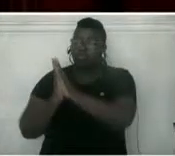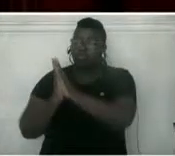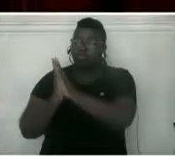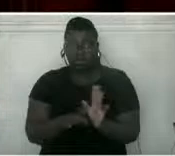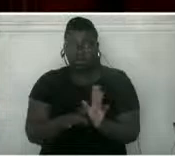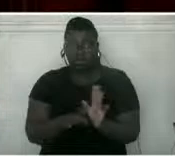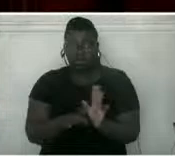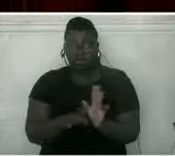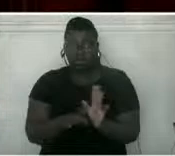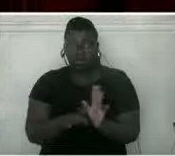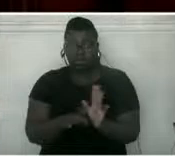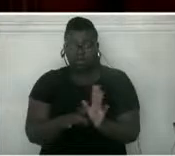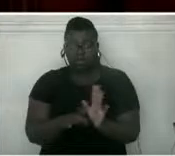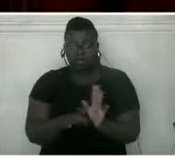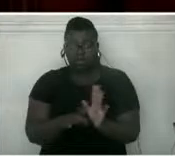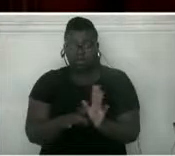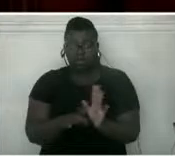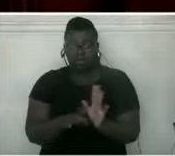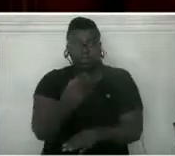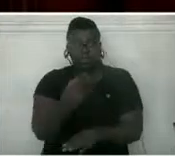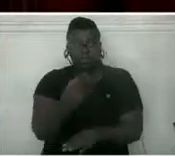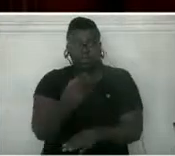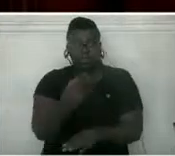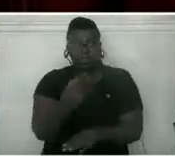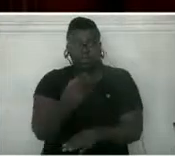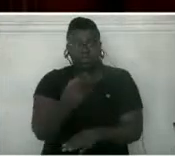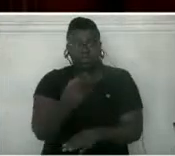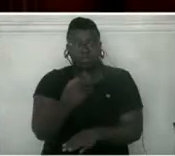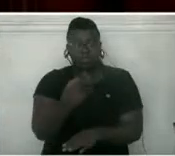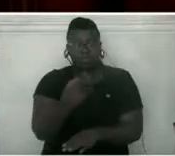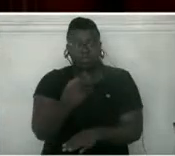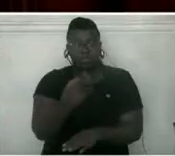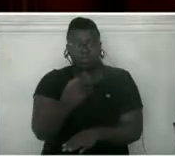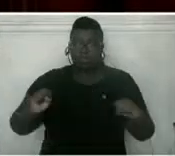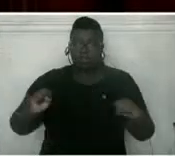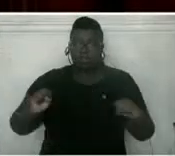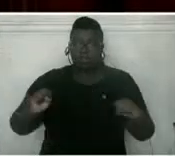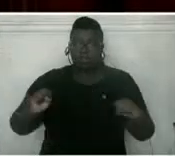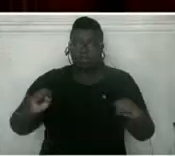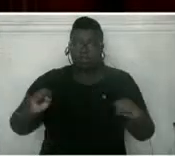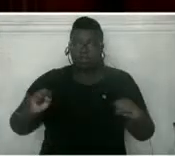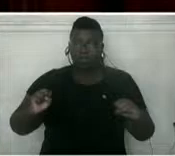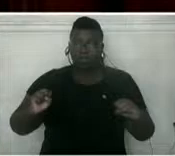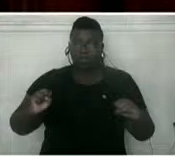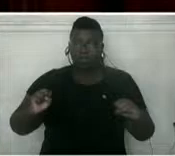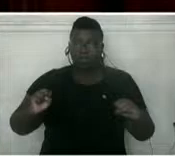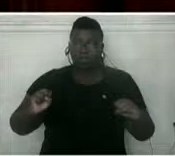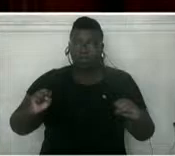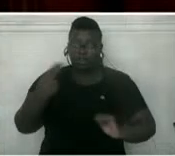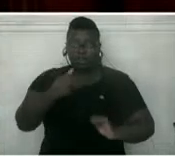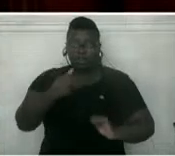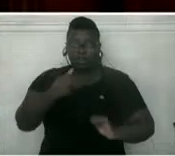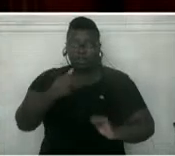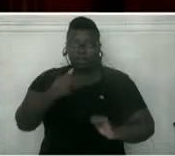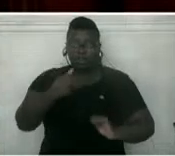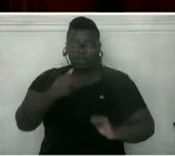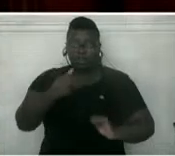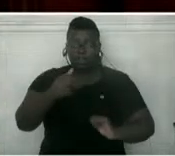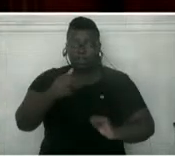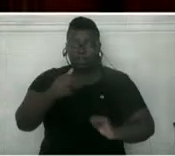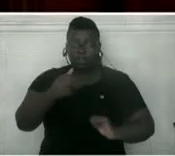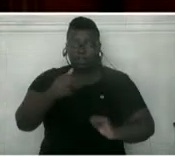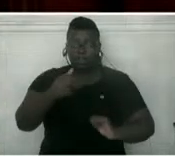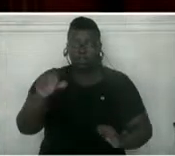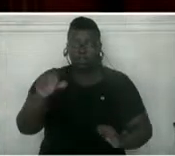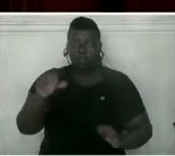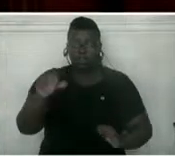our hero and the giant of the struggle for liberation was declared a